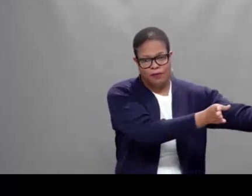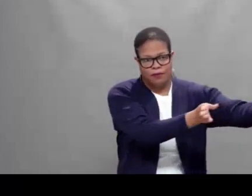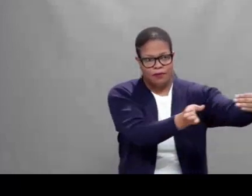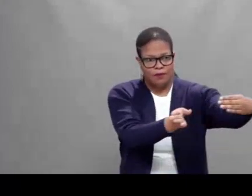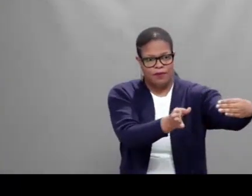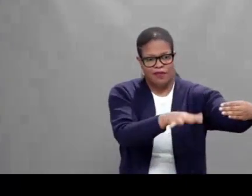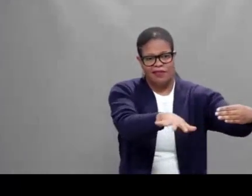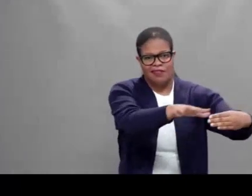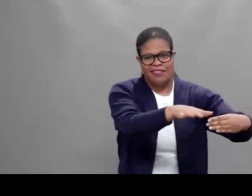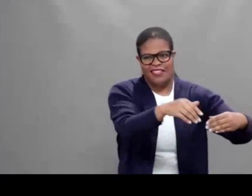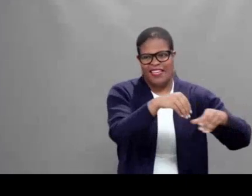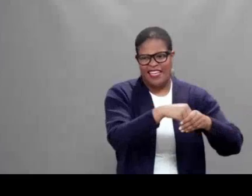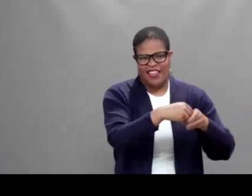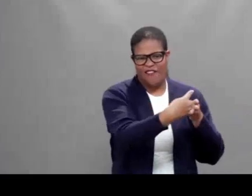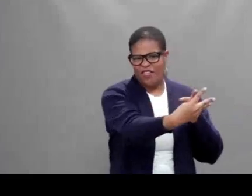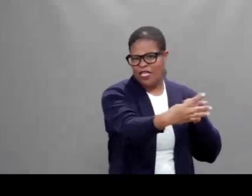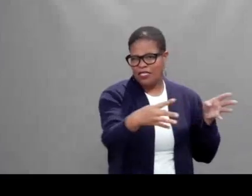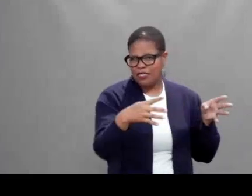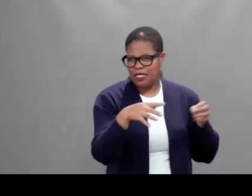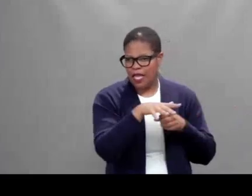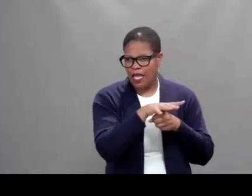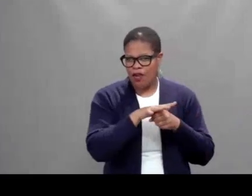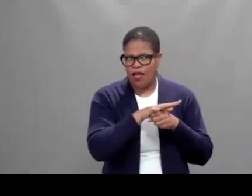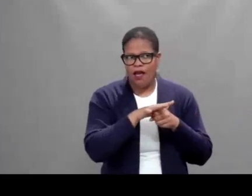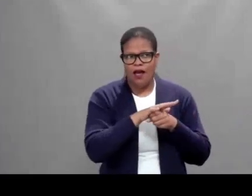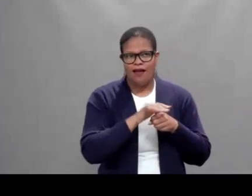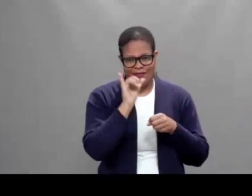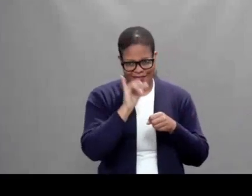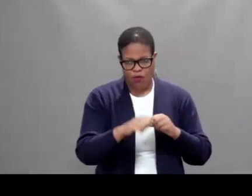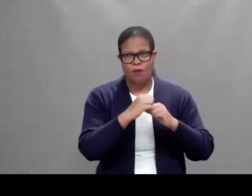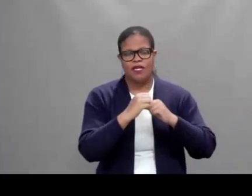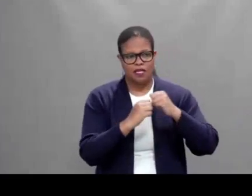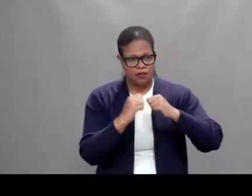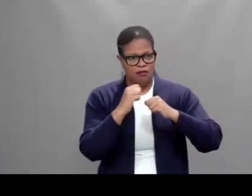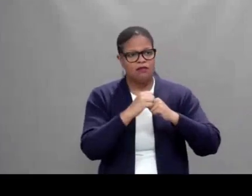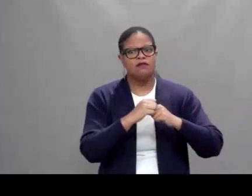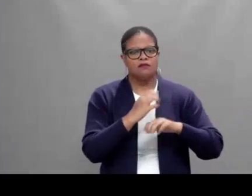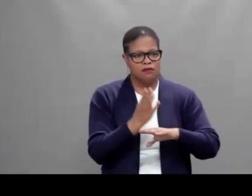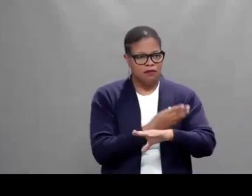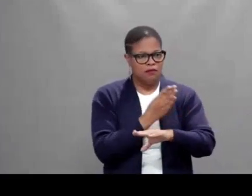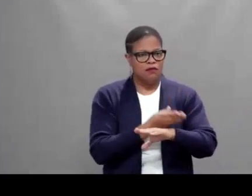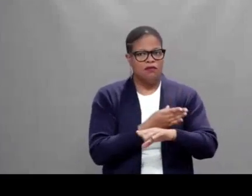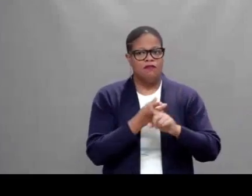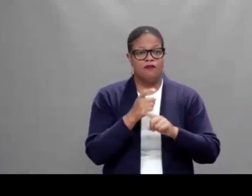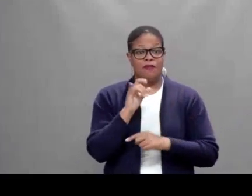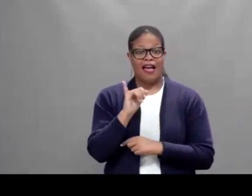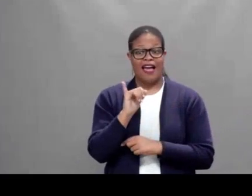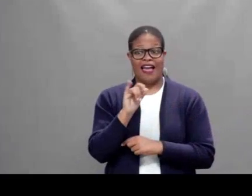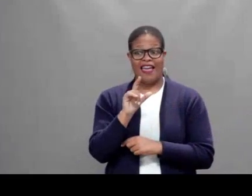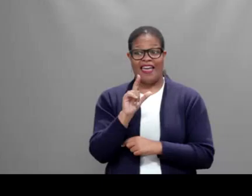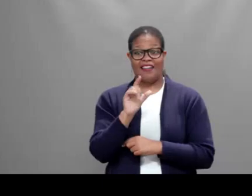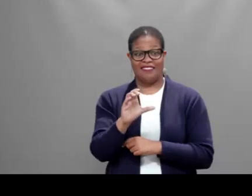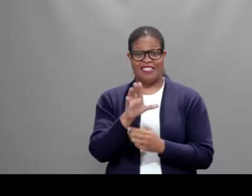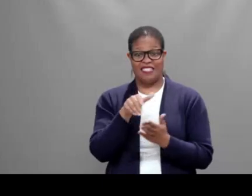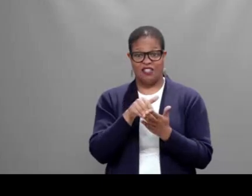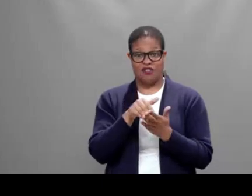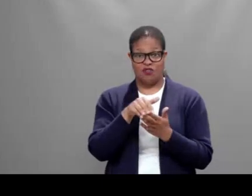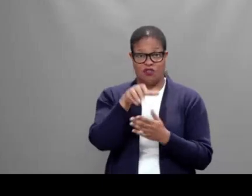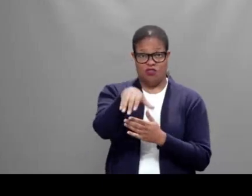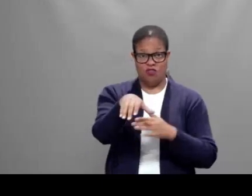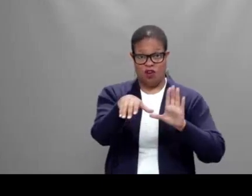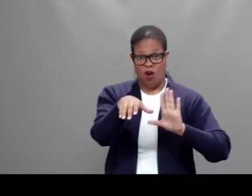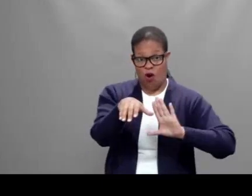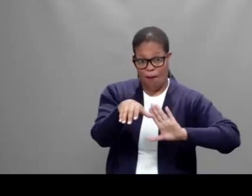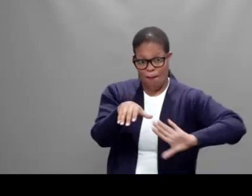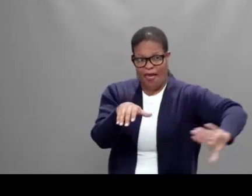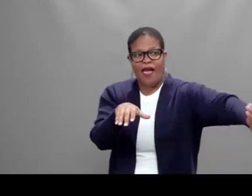and within the fenced area though, that will be under construction from ILC back, and it'll